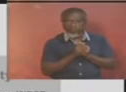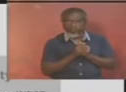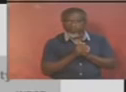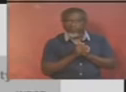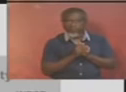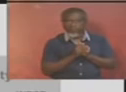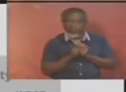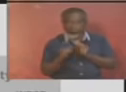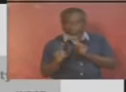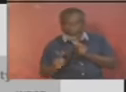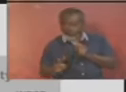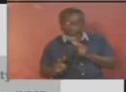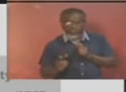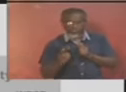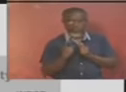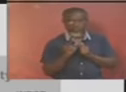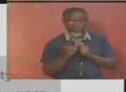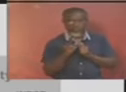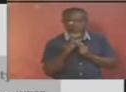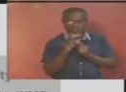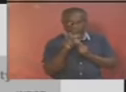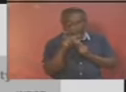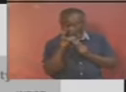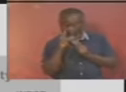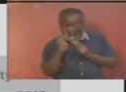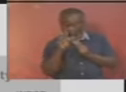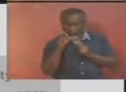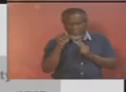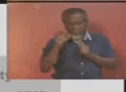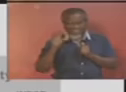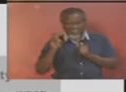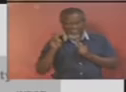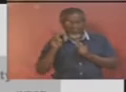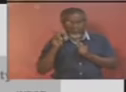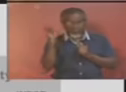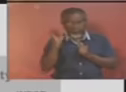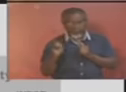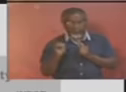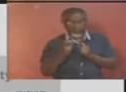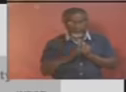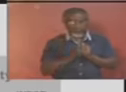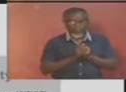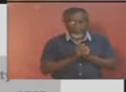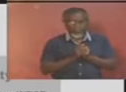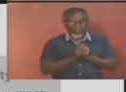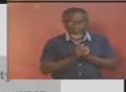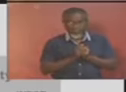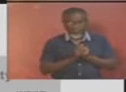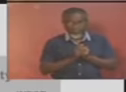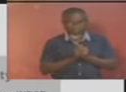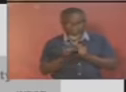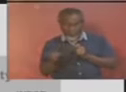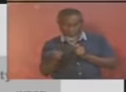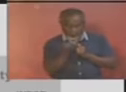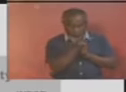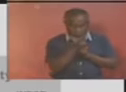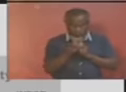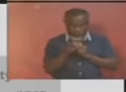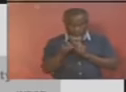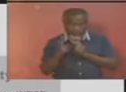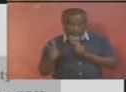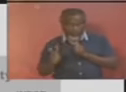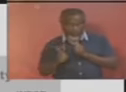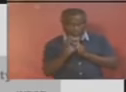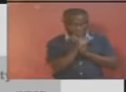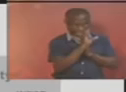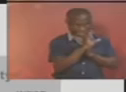Victoria, 34.7%. So again, in another format, we see that County Caroni as well as County Victoria contribute